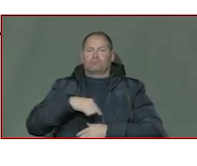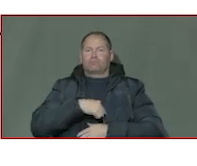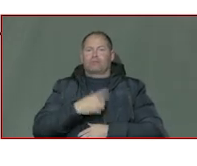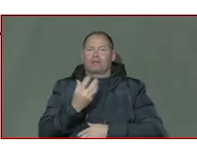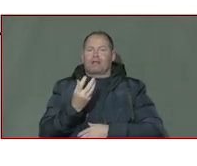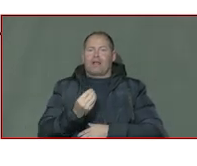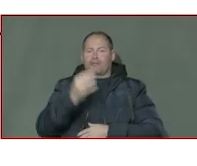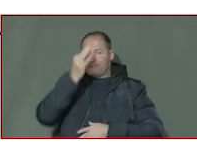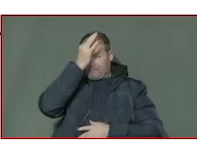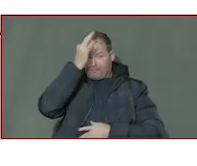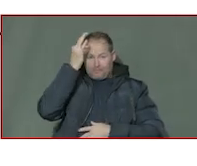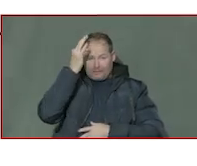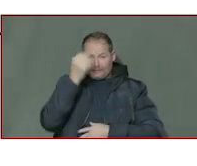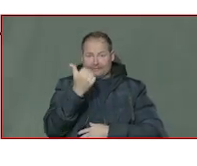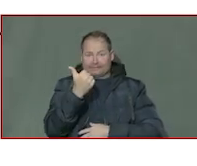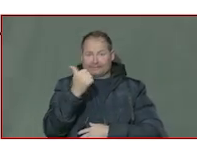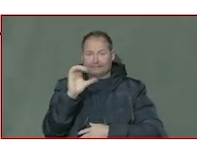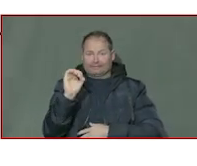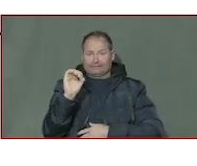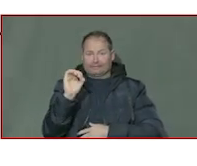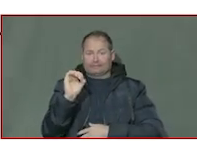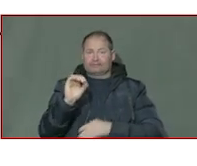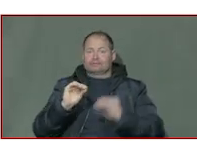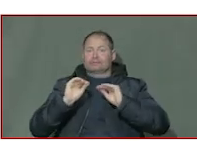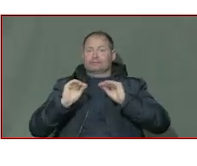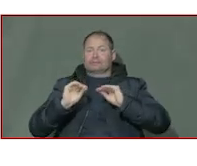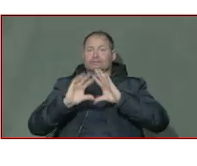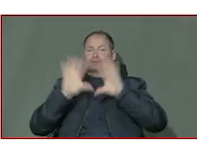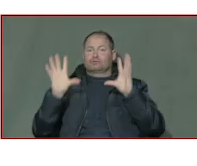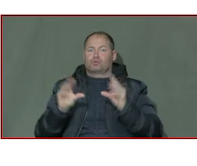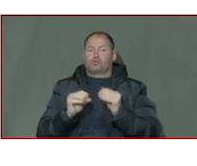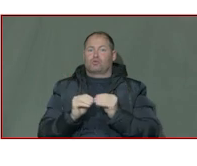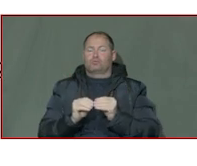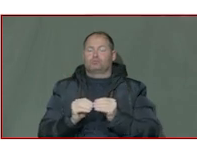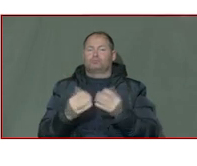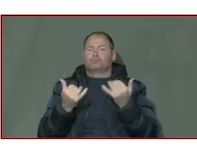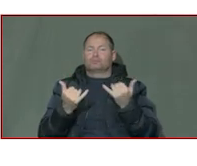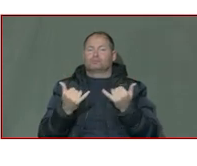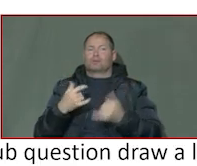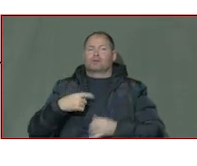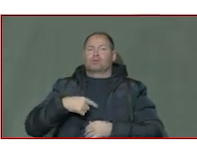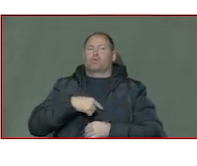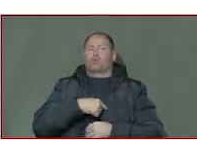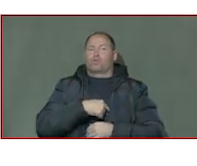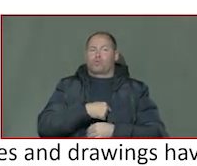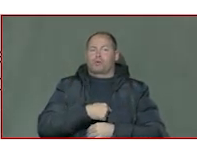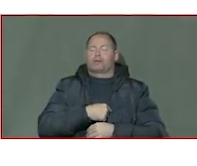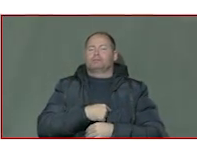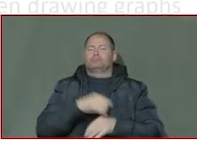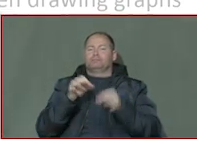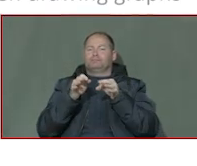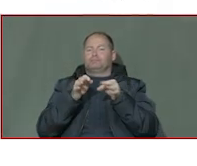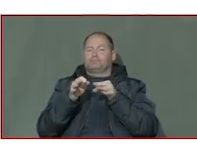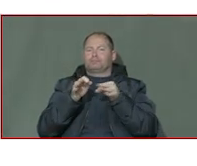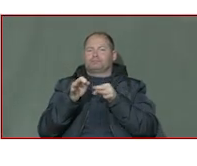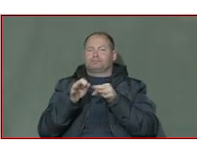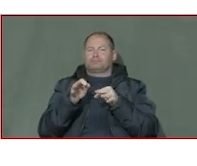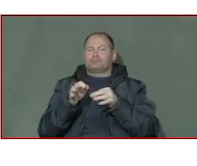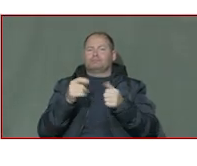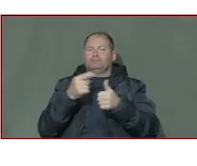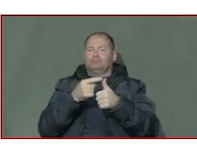to cover everything. So basic technical points, we will finish with them. Ne? I just want